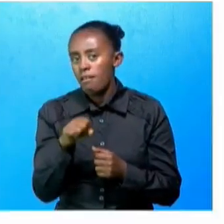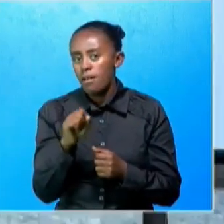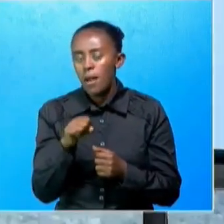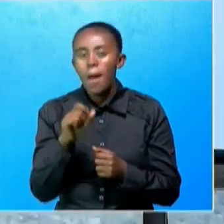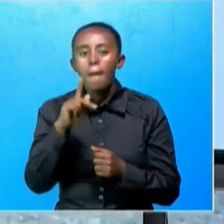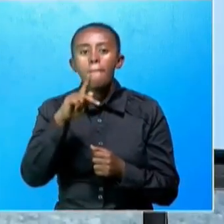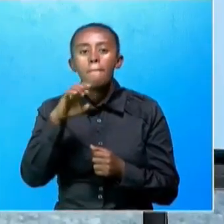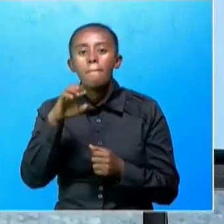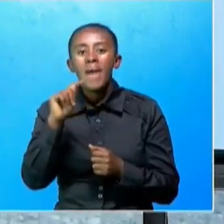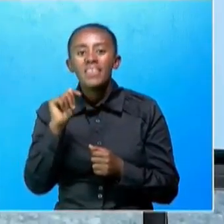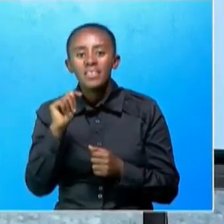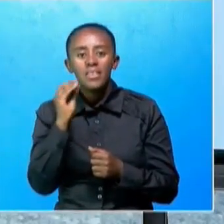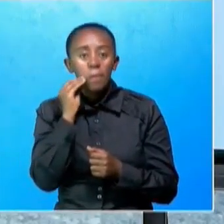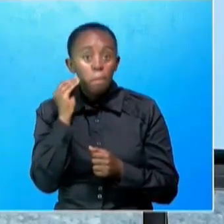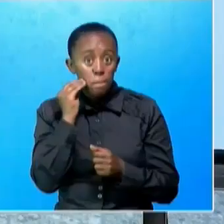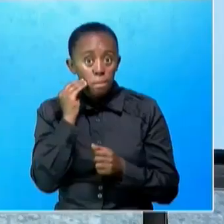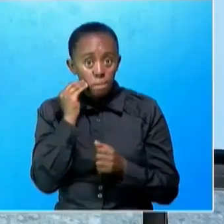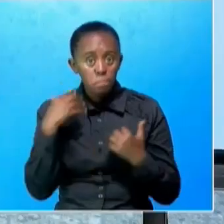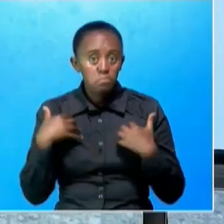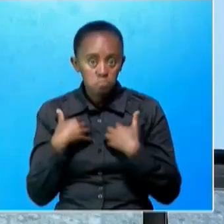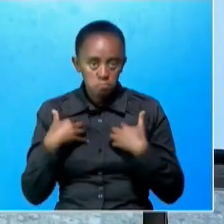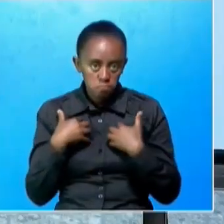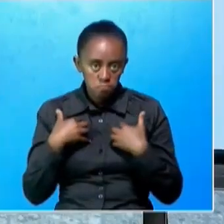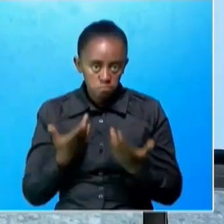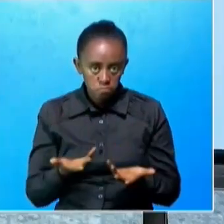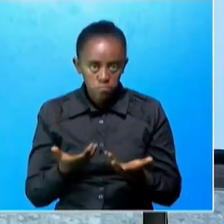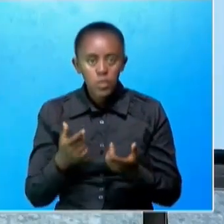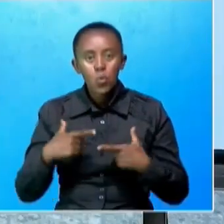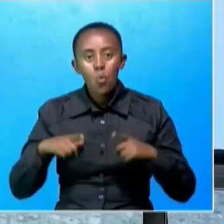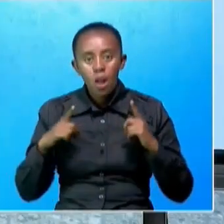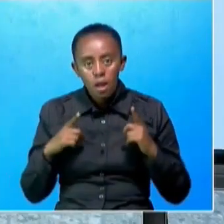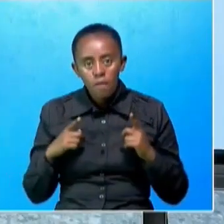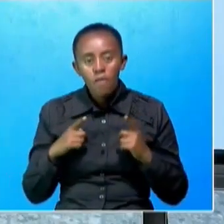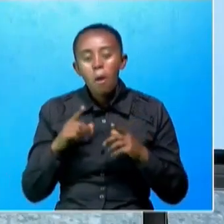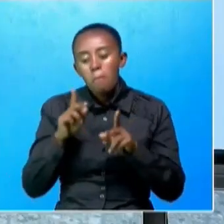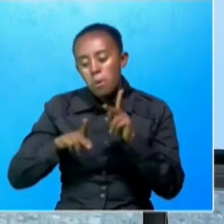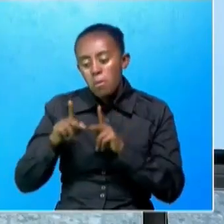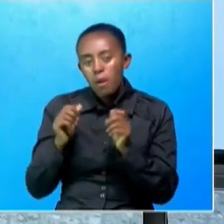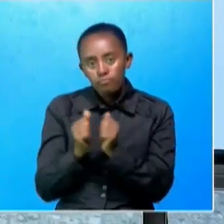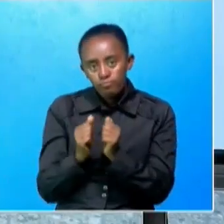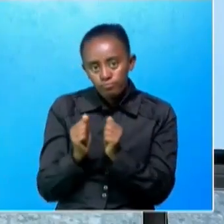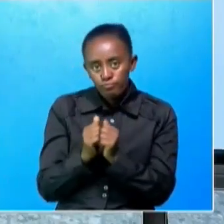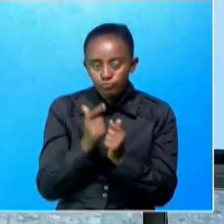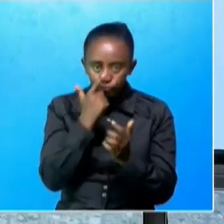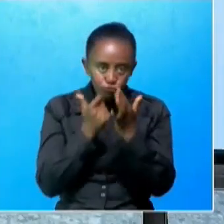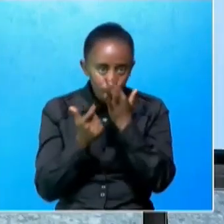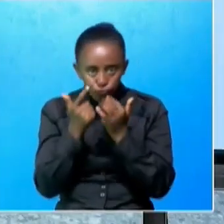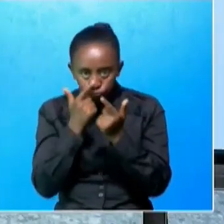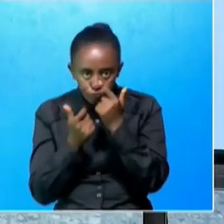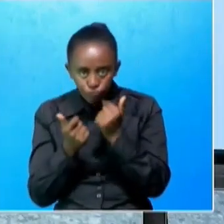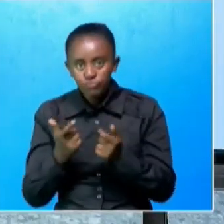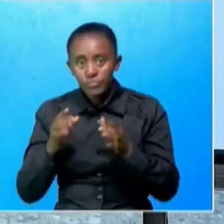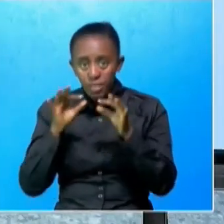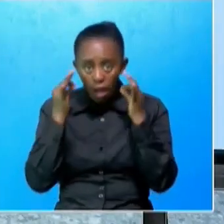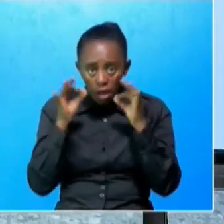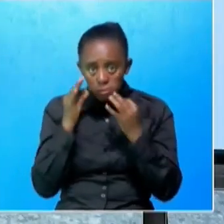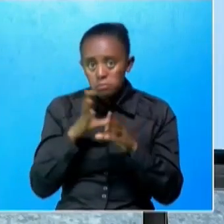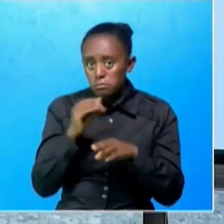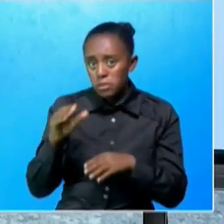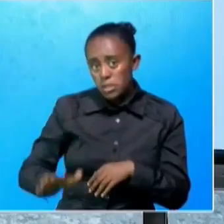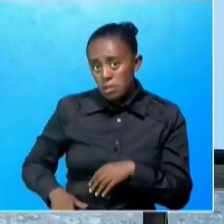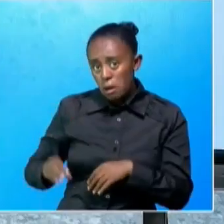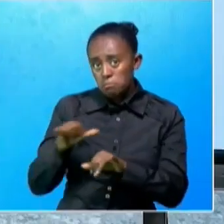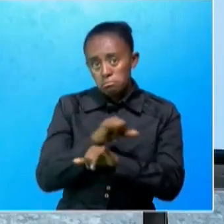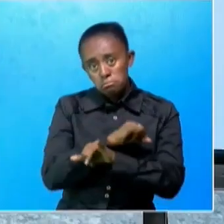Pet animals. The animals which live with the people. One similarity of dogs and cats is they